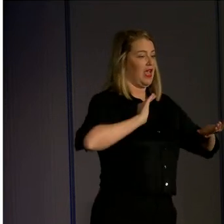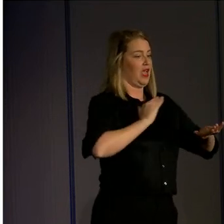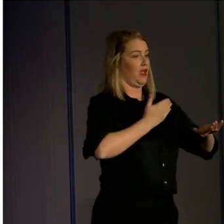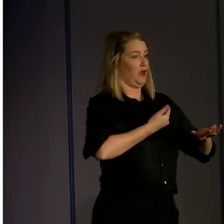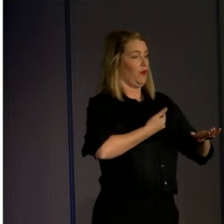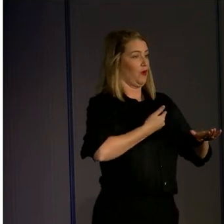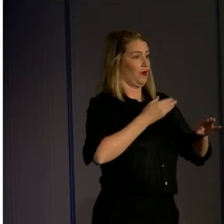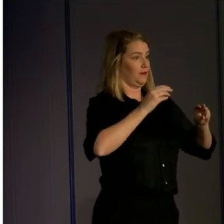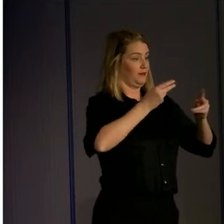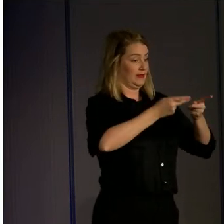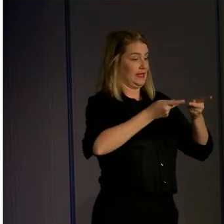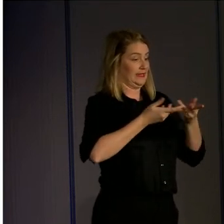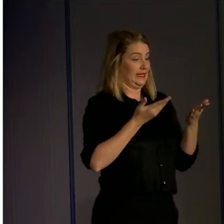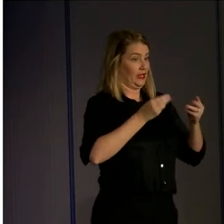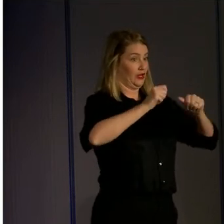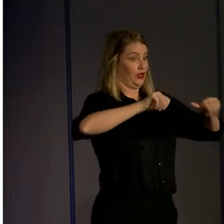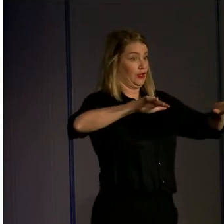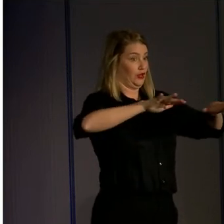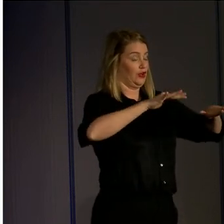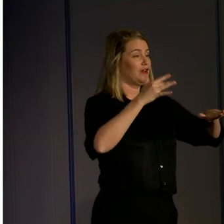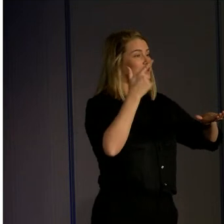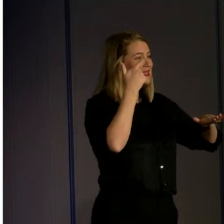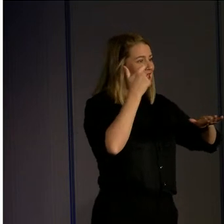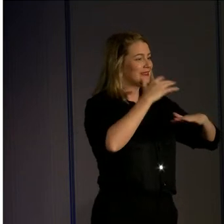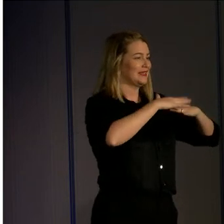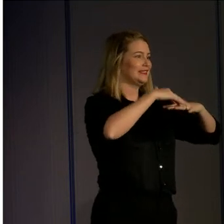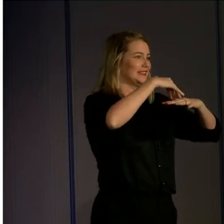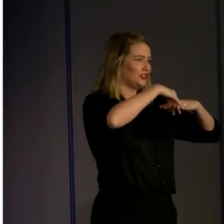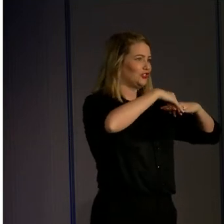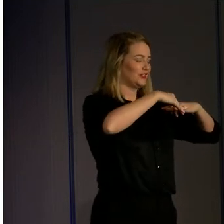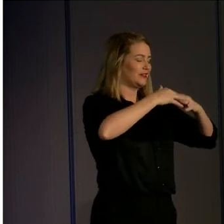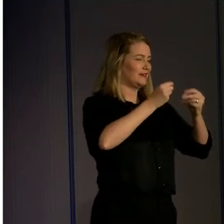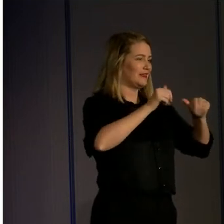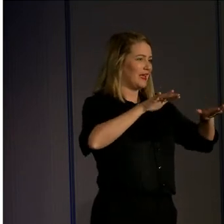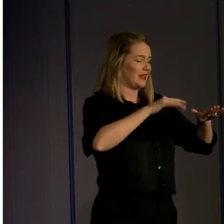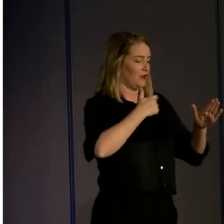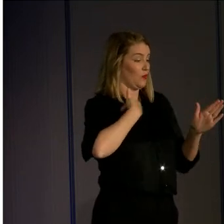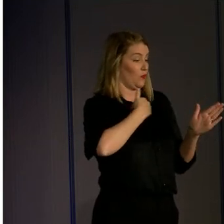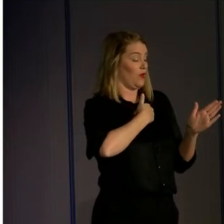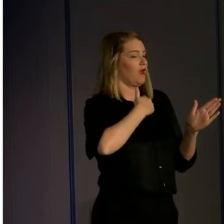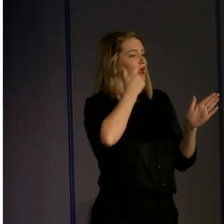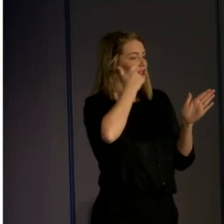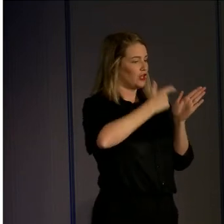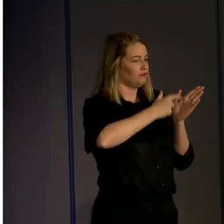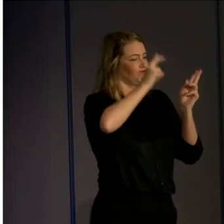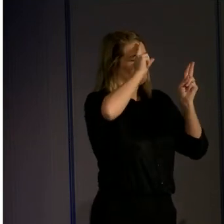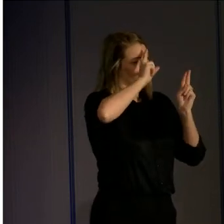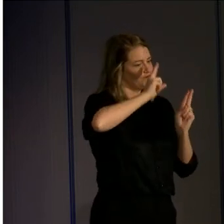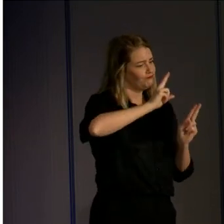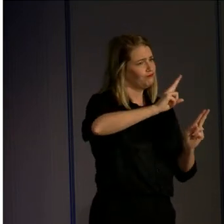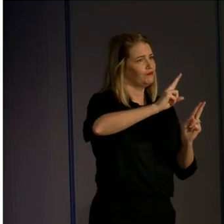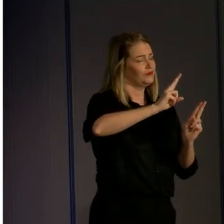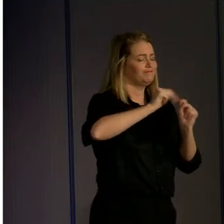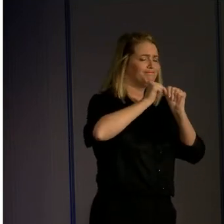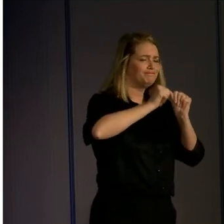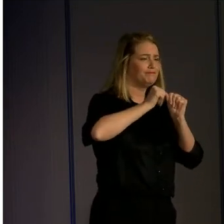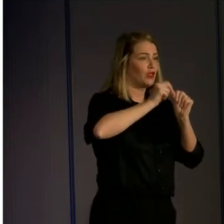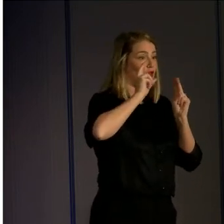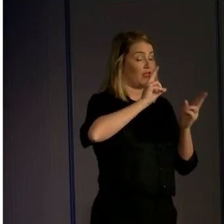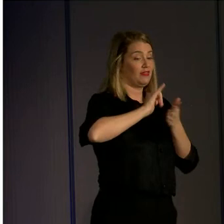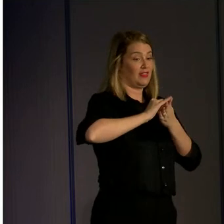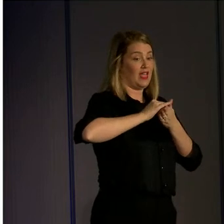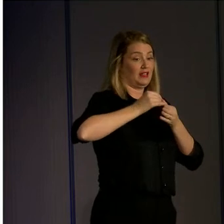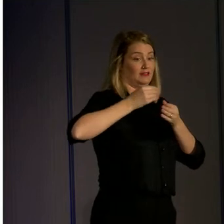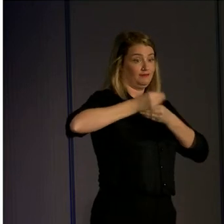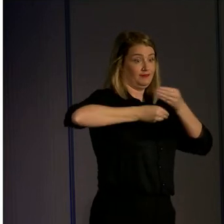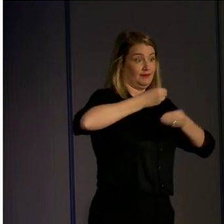the result of occupation of indigenous land. This acknowledgement is part of our commitment to work towards honoring the ongoing legacies